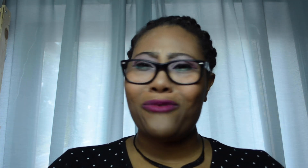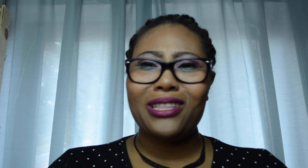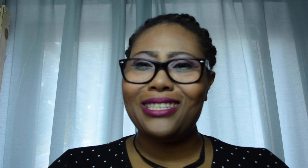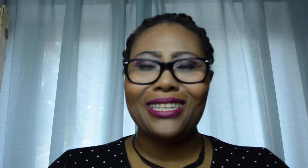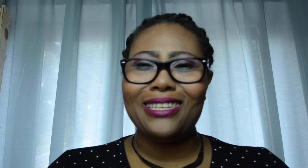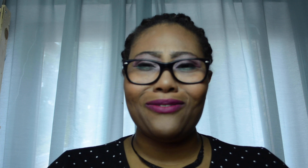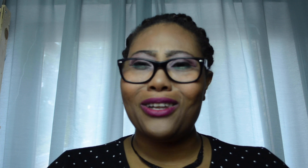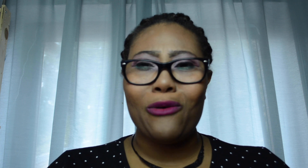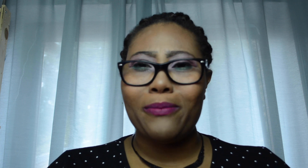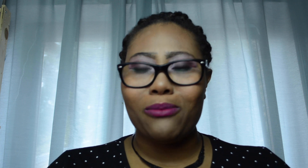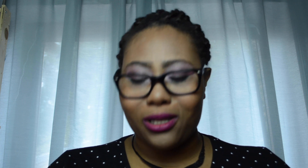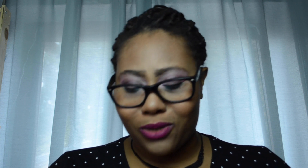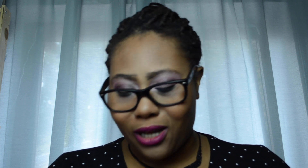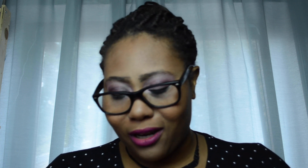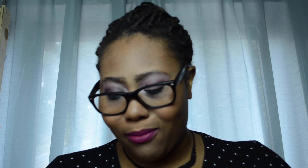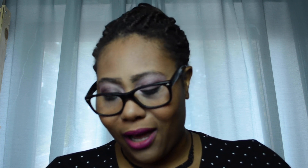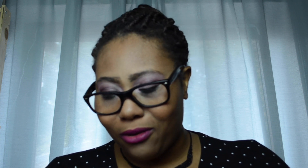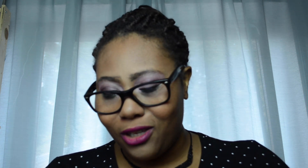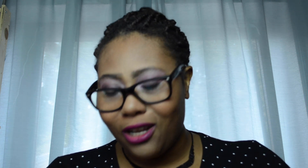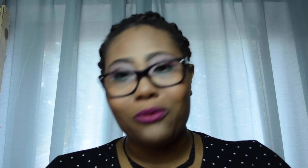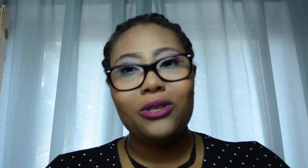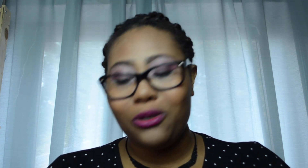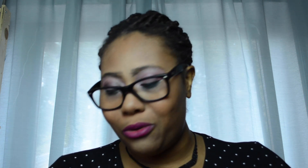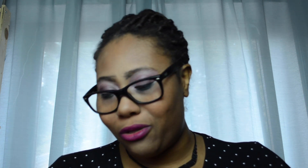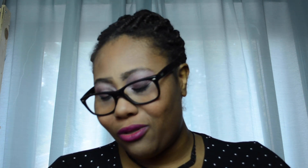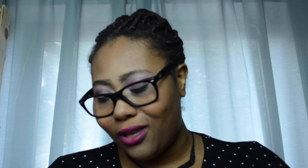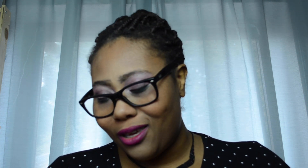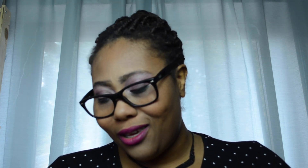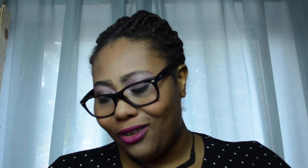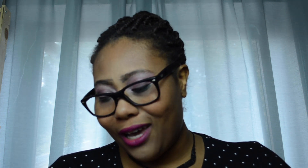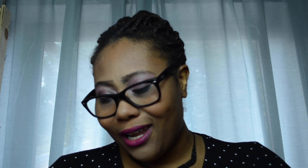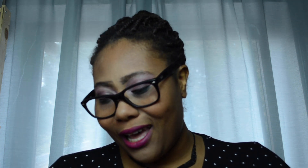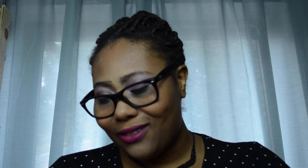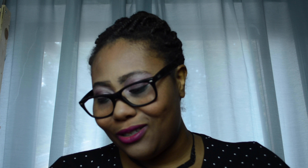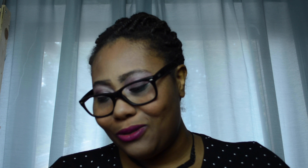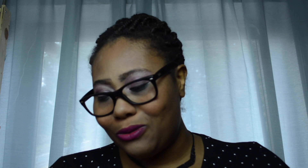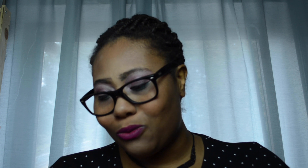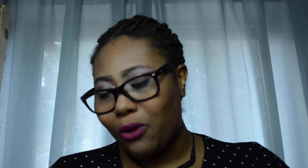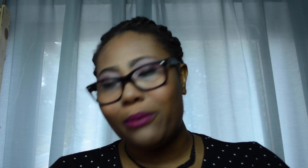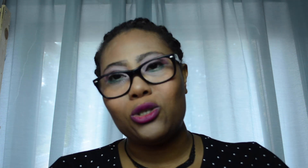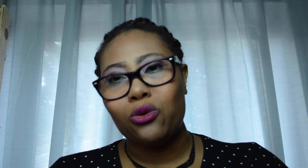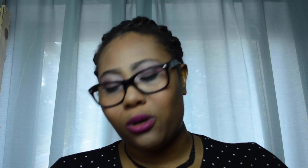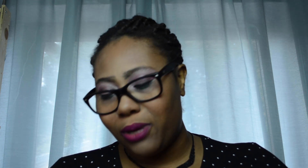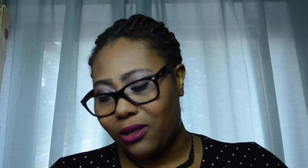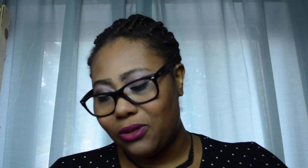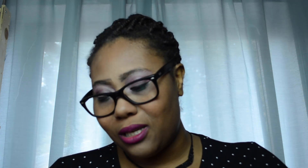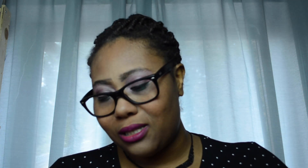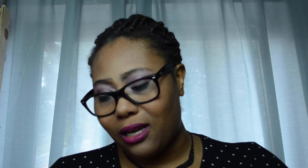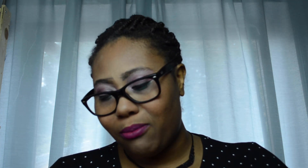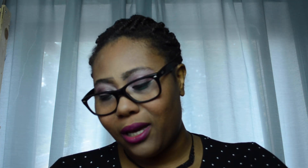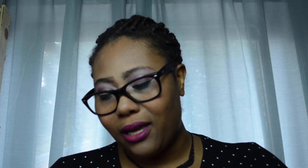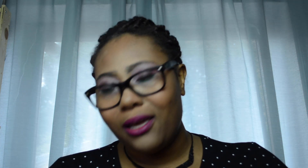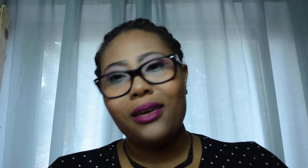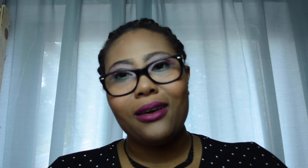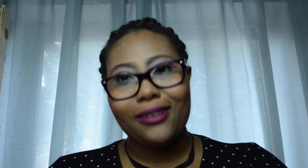time, I really didn't even know what my brother was talking about. You know, youth. You kind of have to grow and mature and pick those things